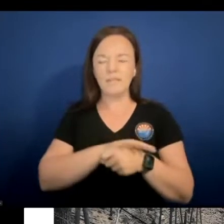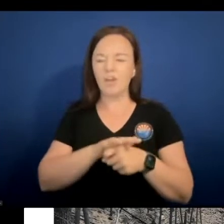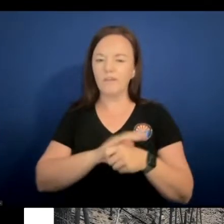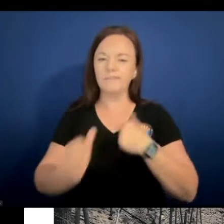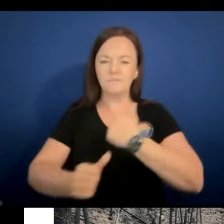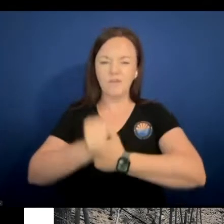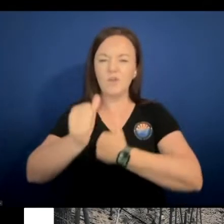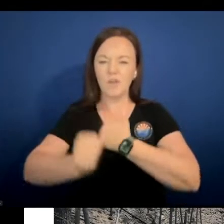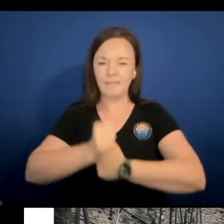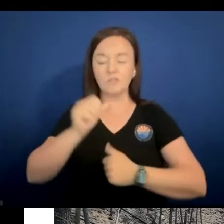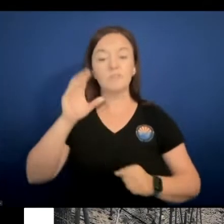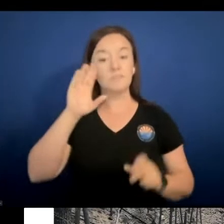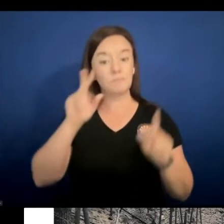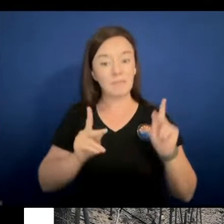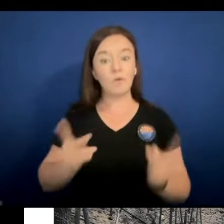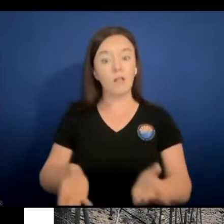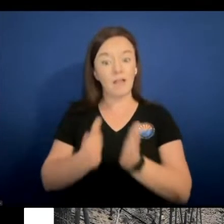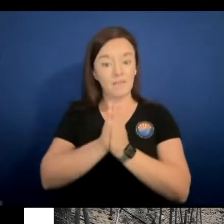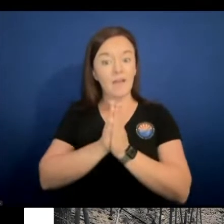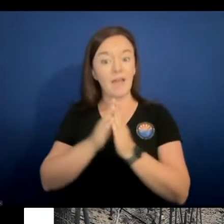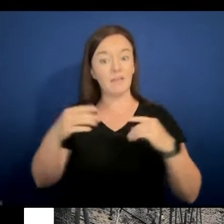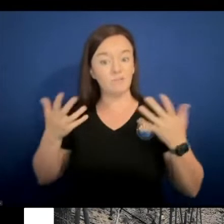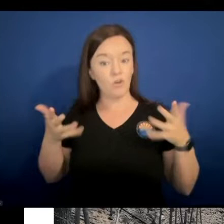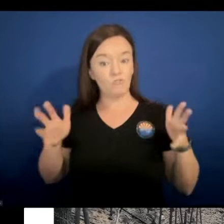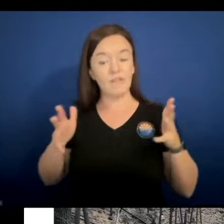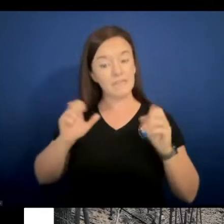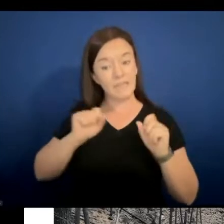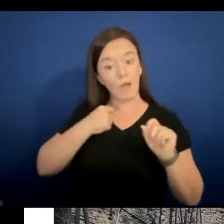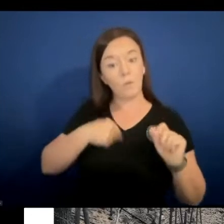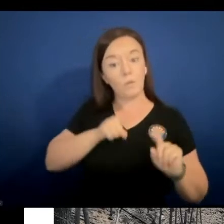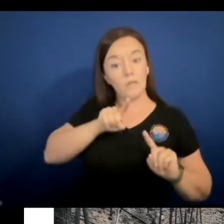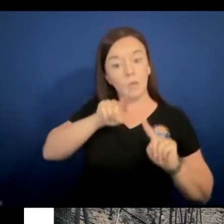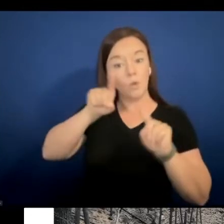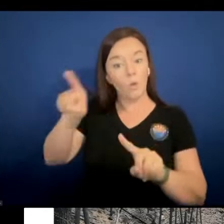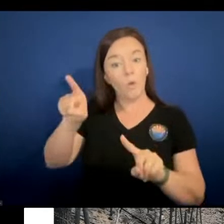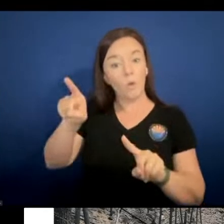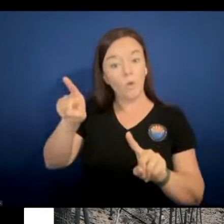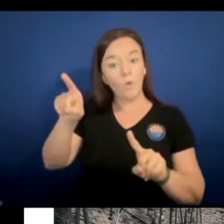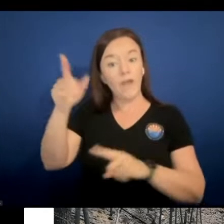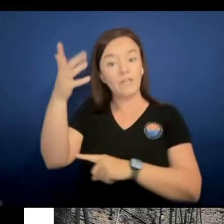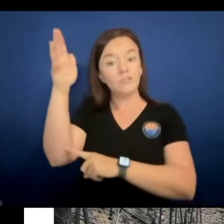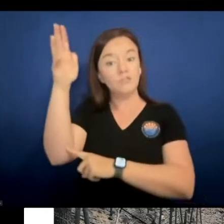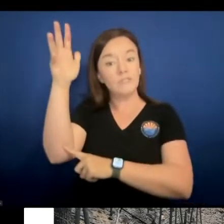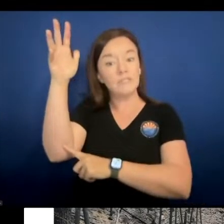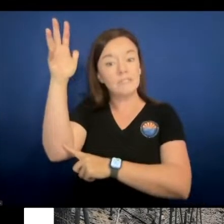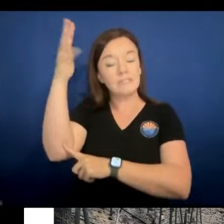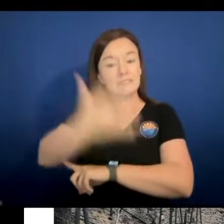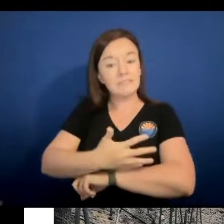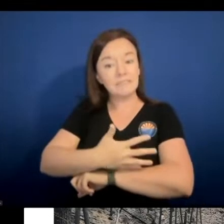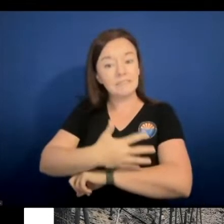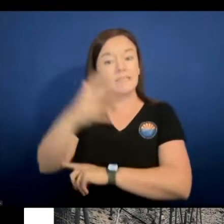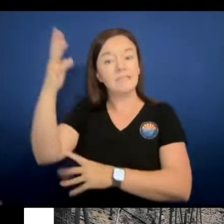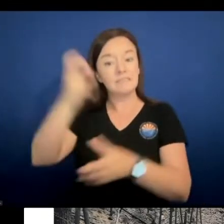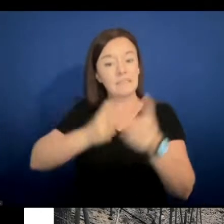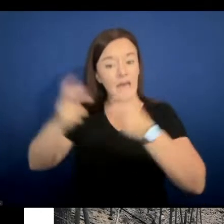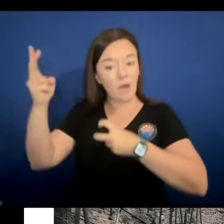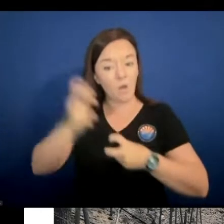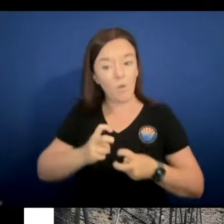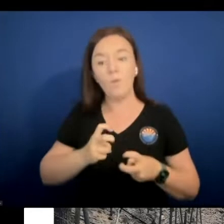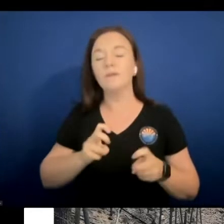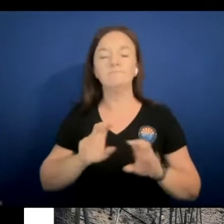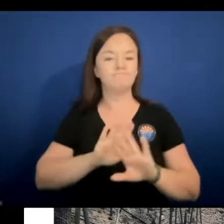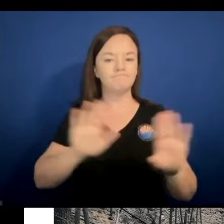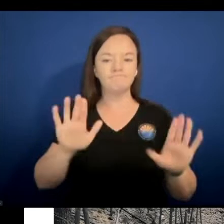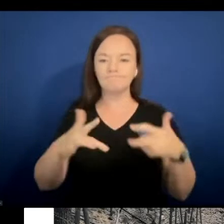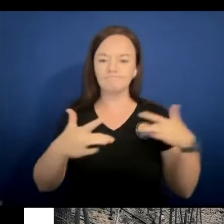folks have asked, can we go up there and take the trees down? And one of the concerns is for personal